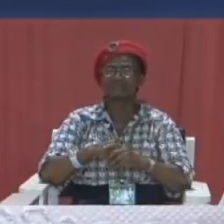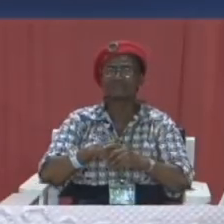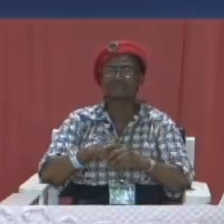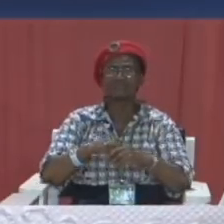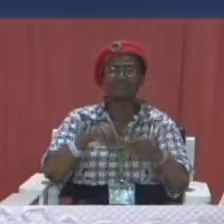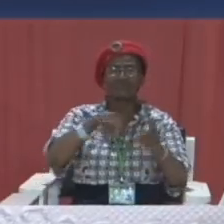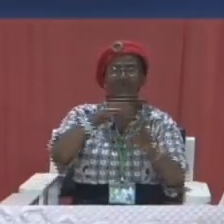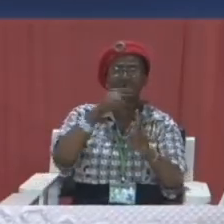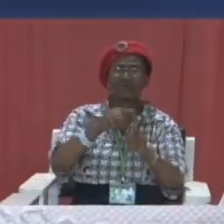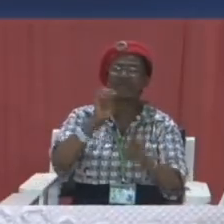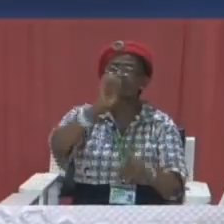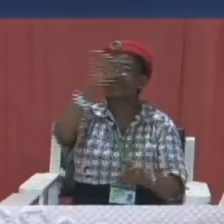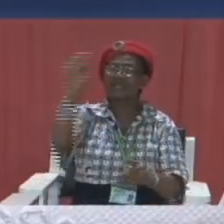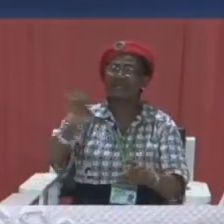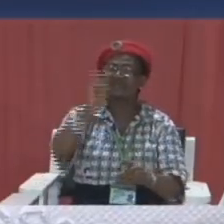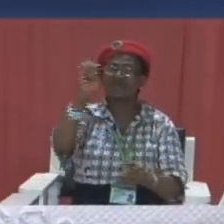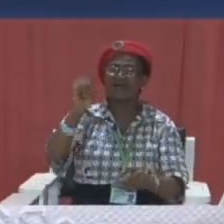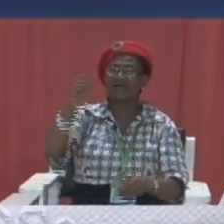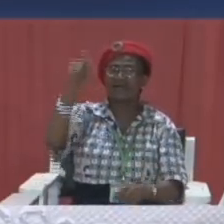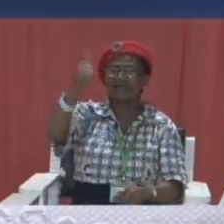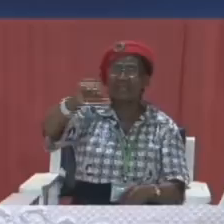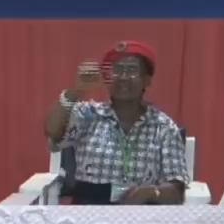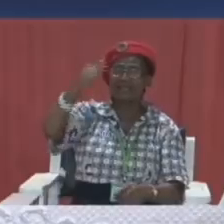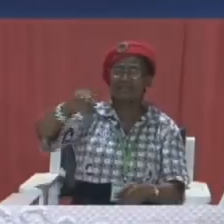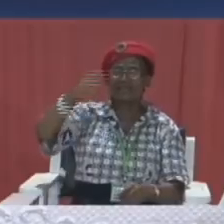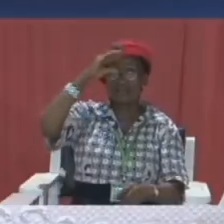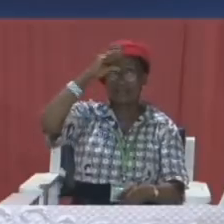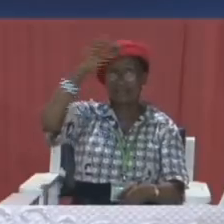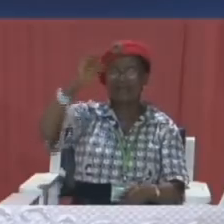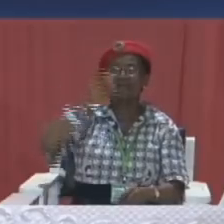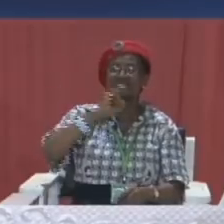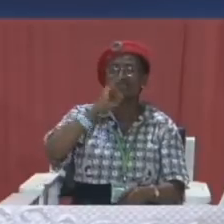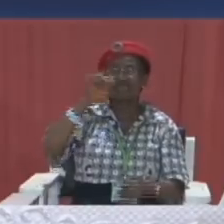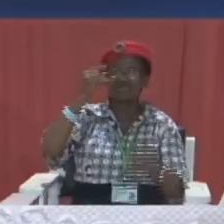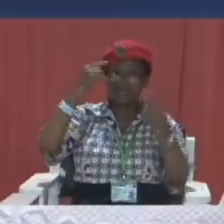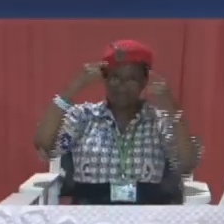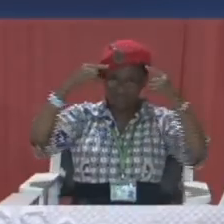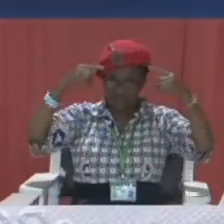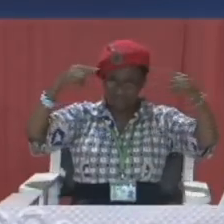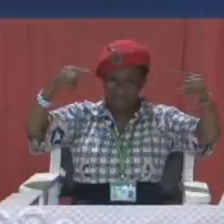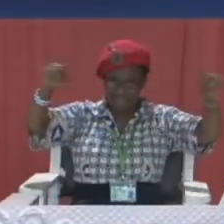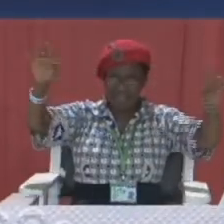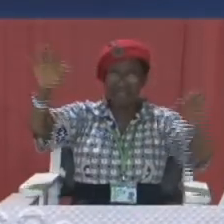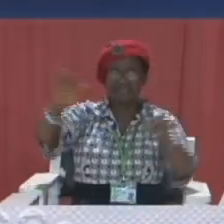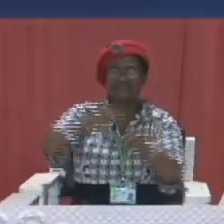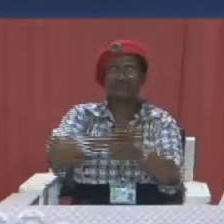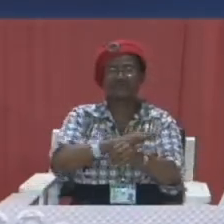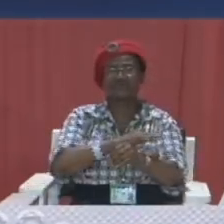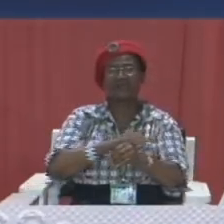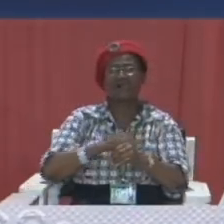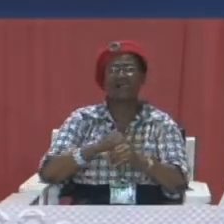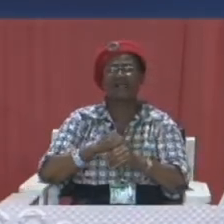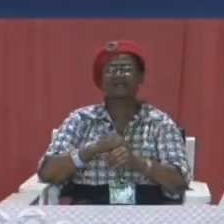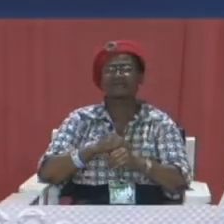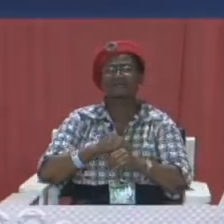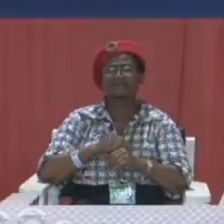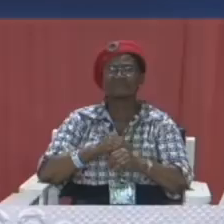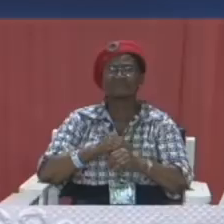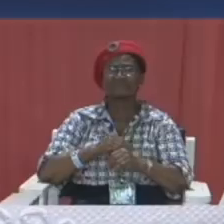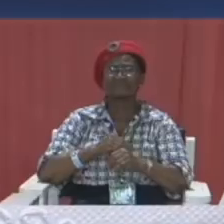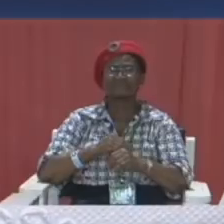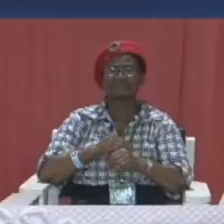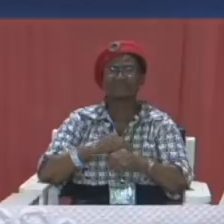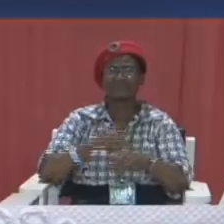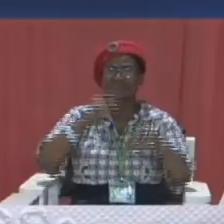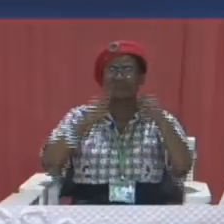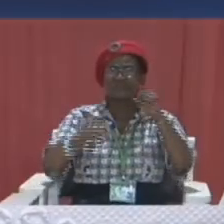Whenever any man is successful, nigbakigba ti enikeni ba se aseyori, people will